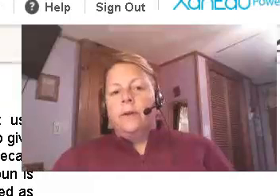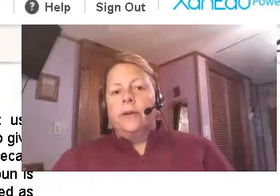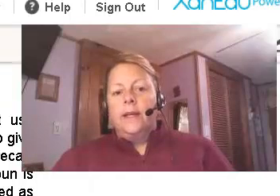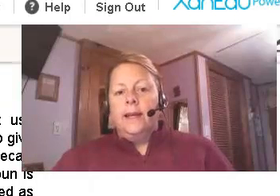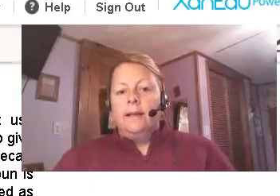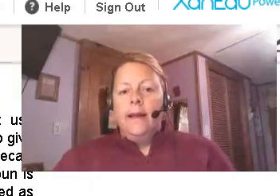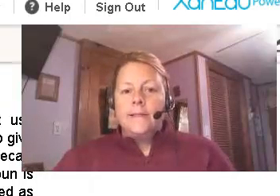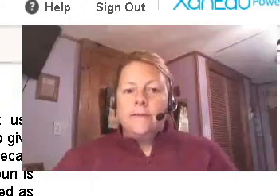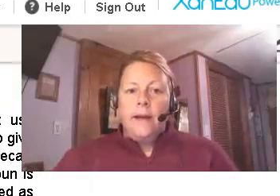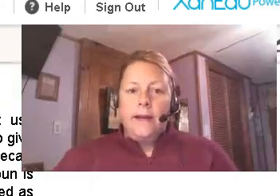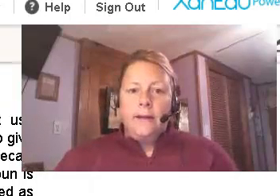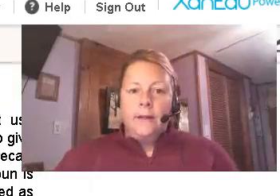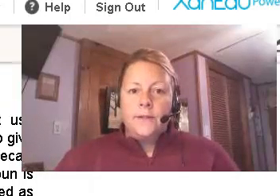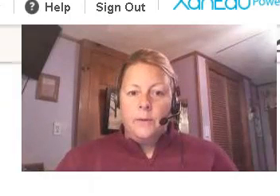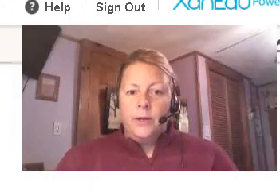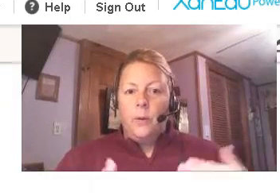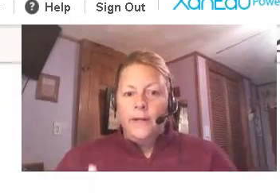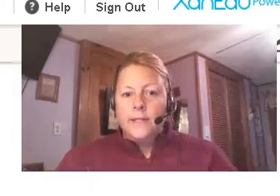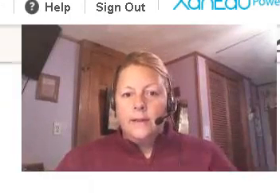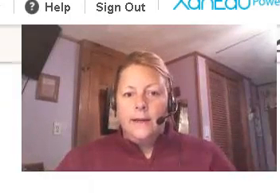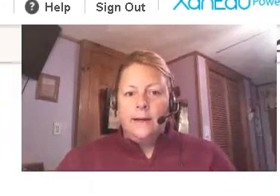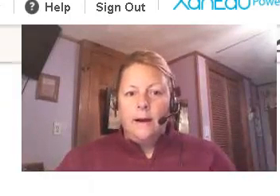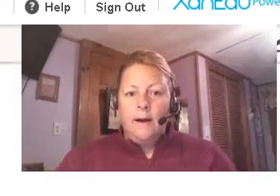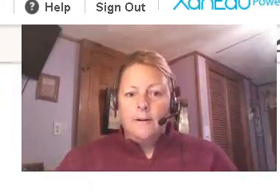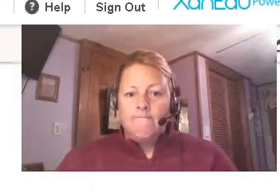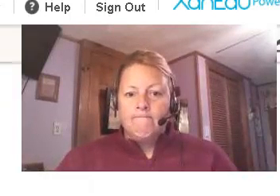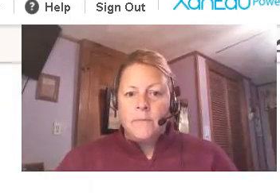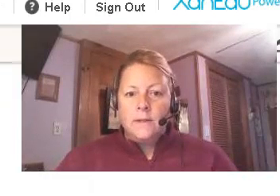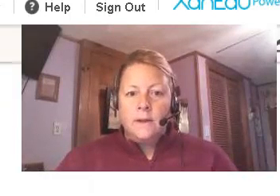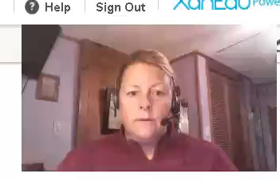say we're looking at classifiers, and then we go into there,